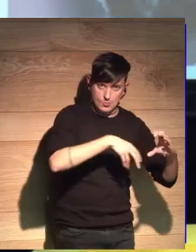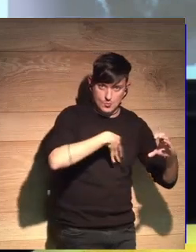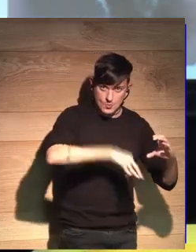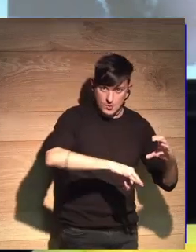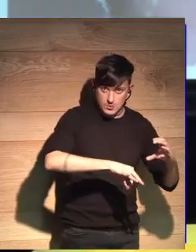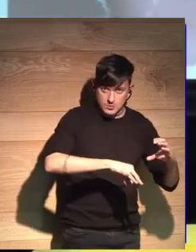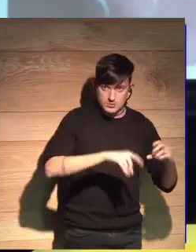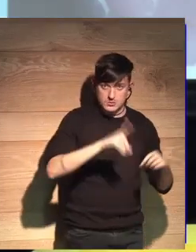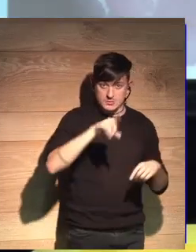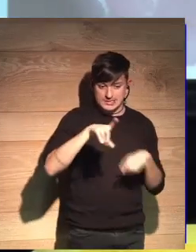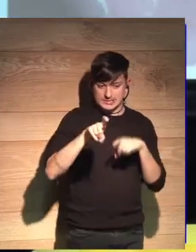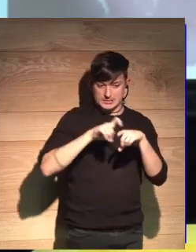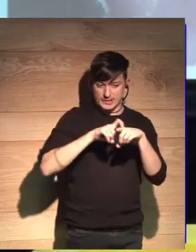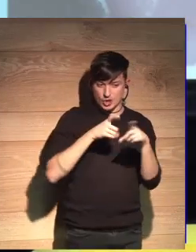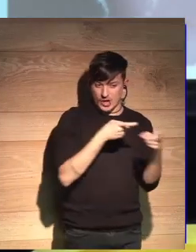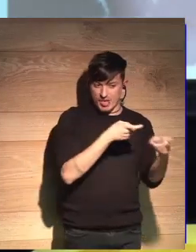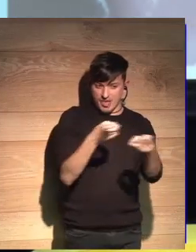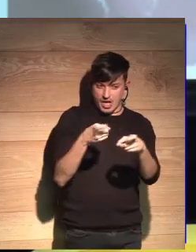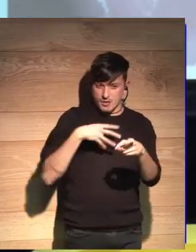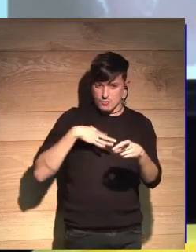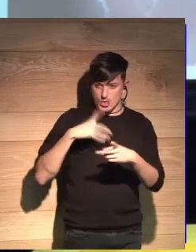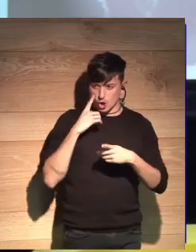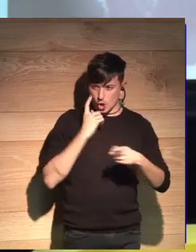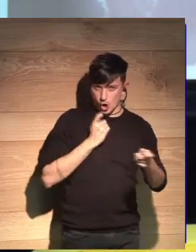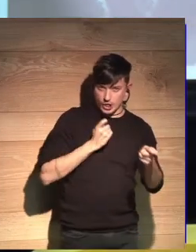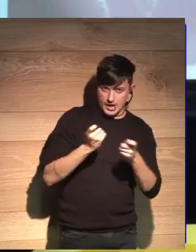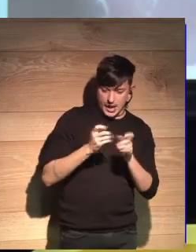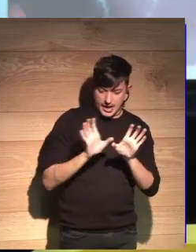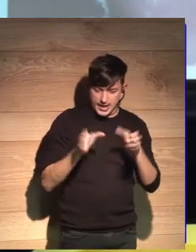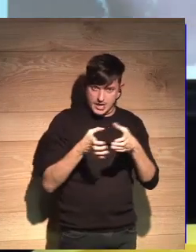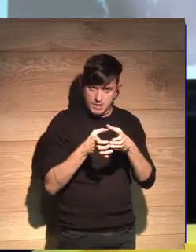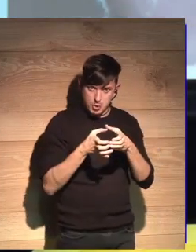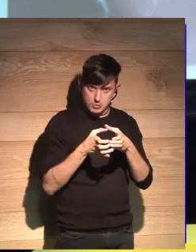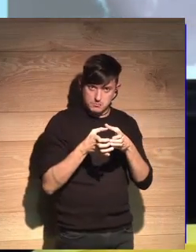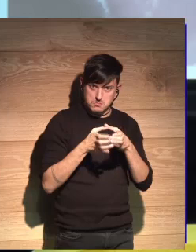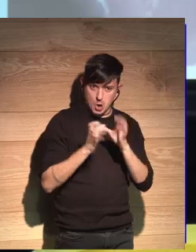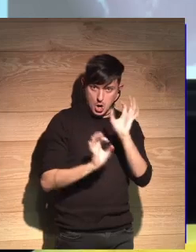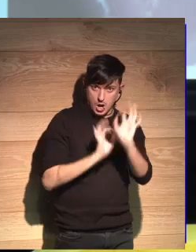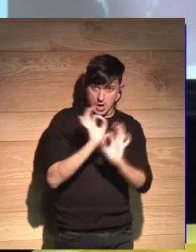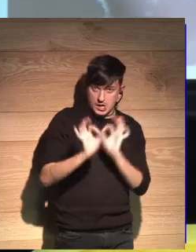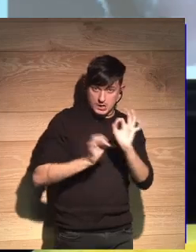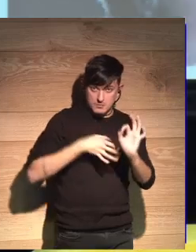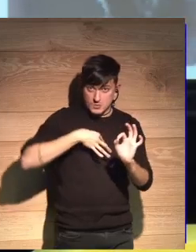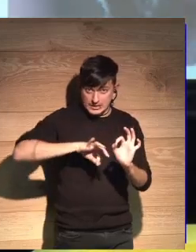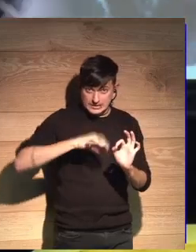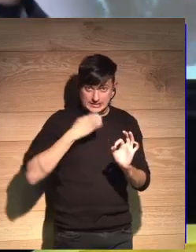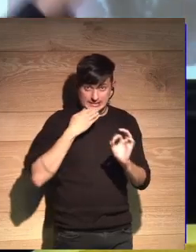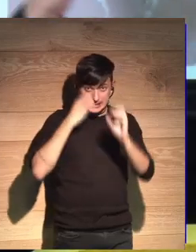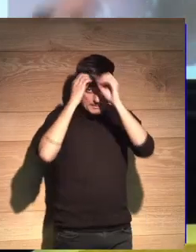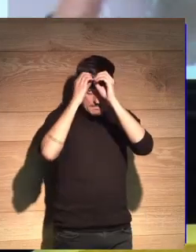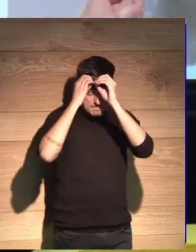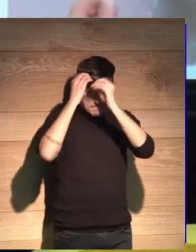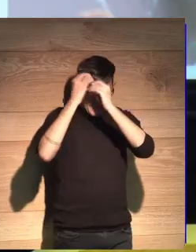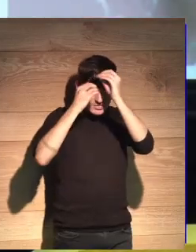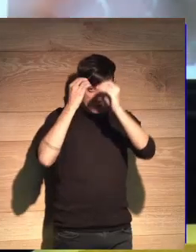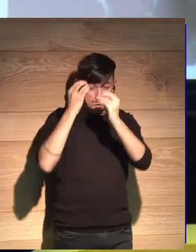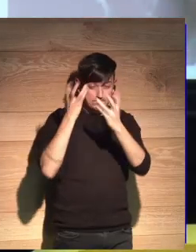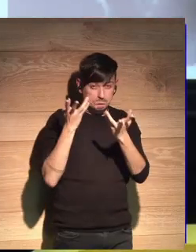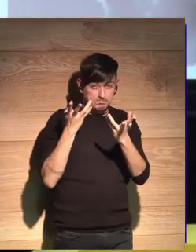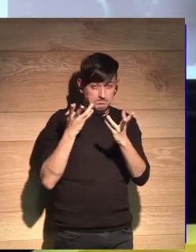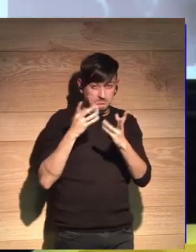larger teams, and we can tell stories and myths about what our ancestors did, and they can be remembered much